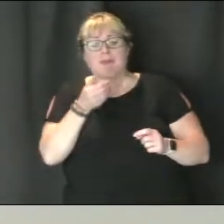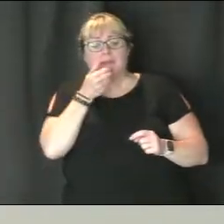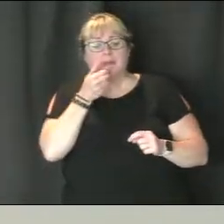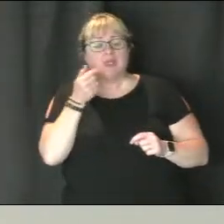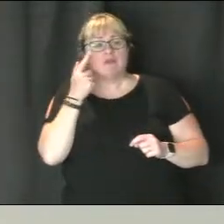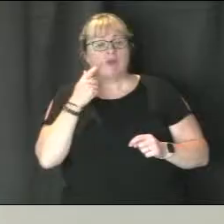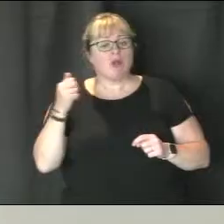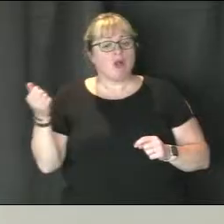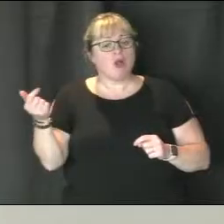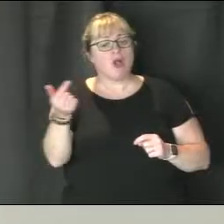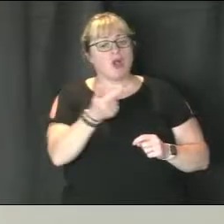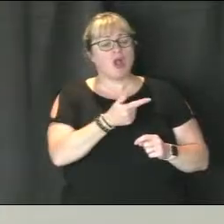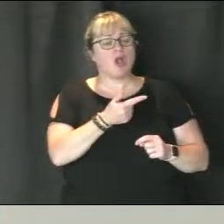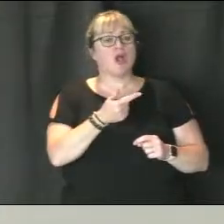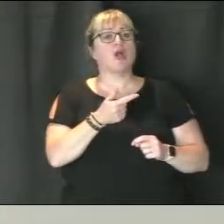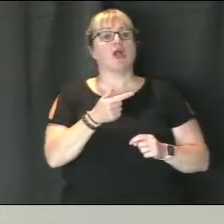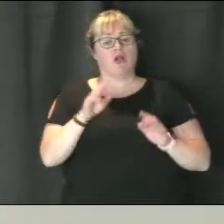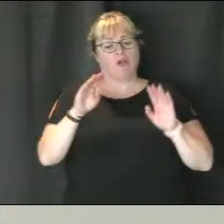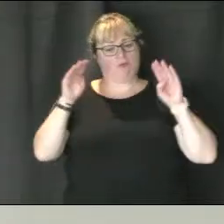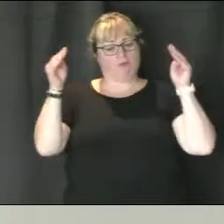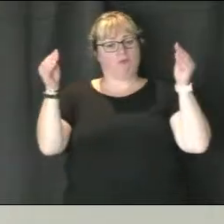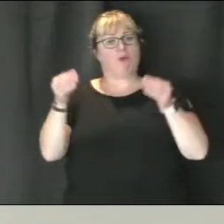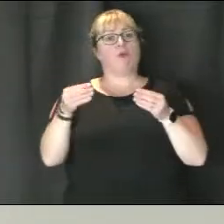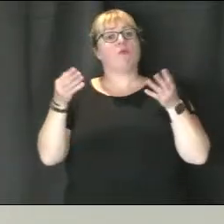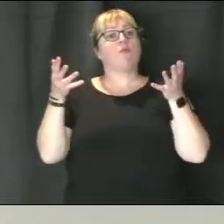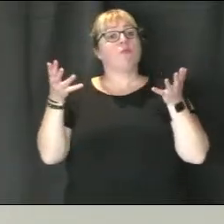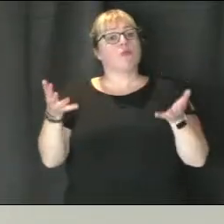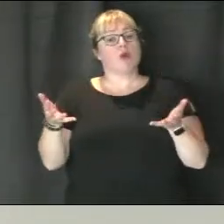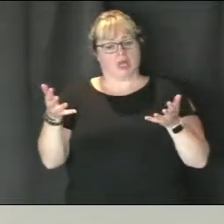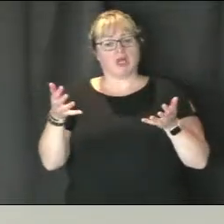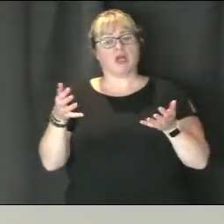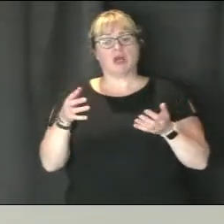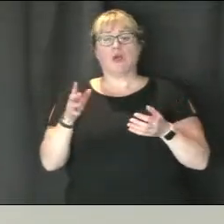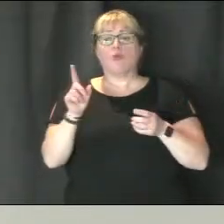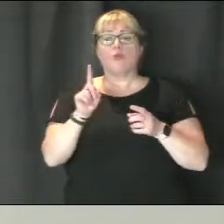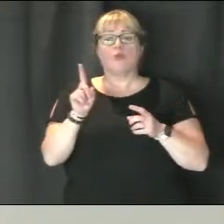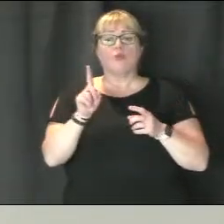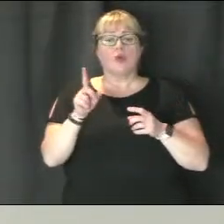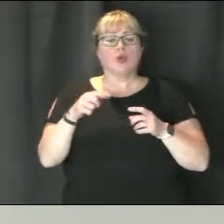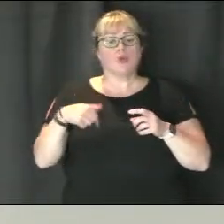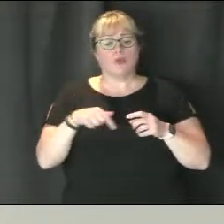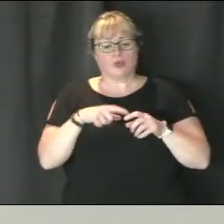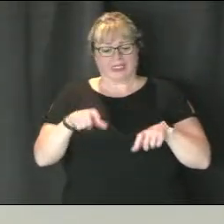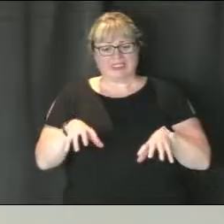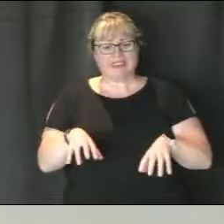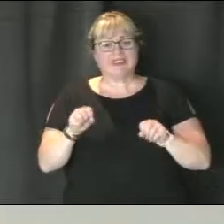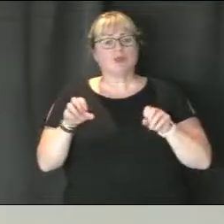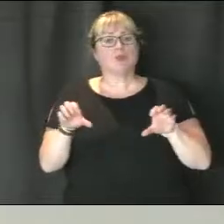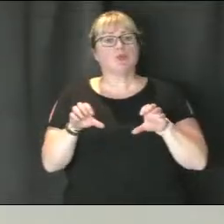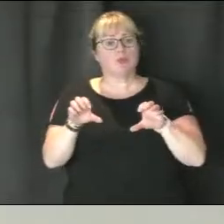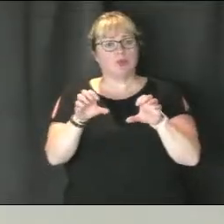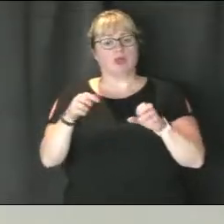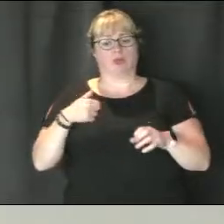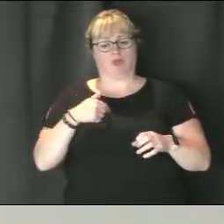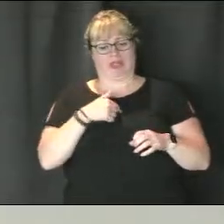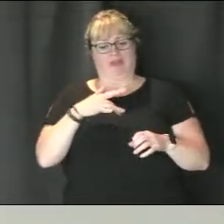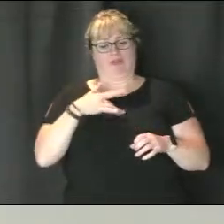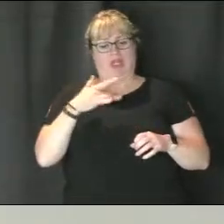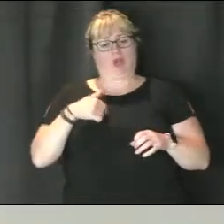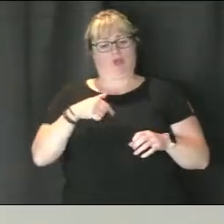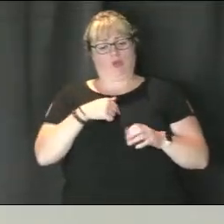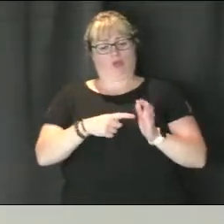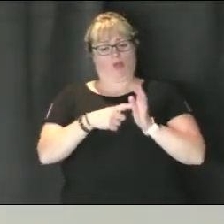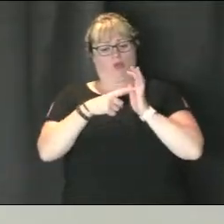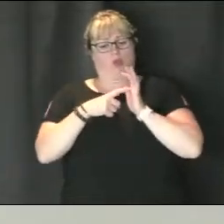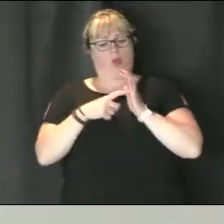old people and concentrate more on what they actually should do, which is what we feel we require